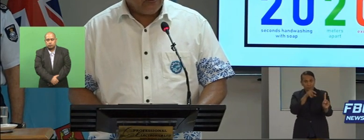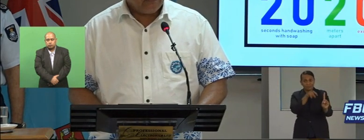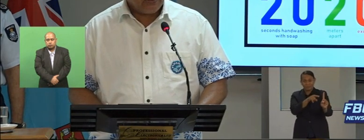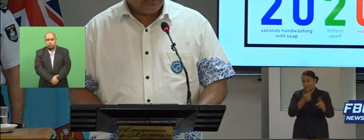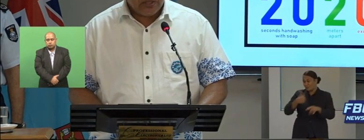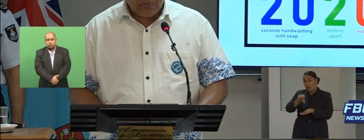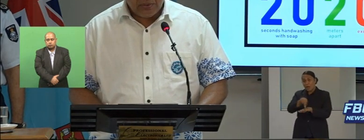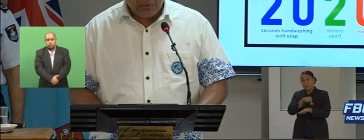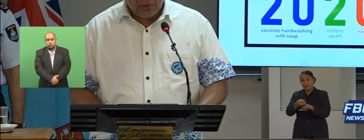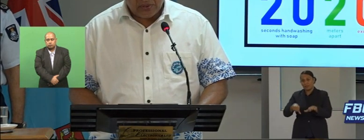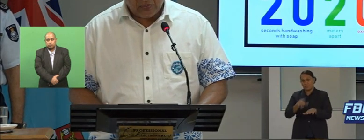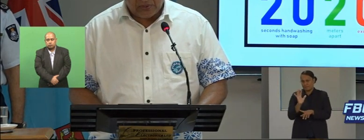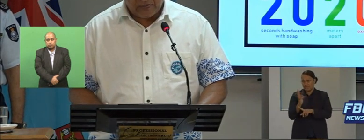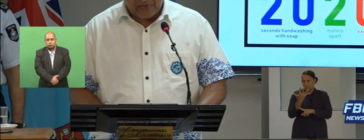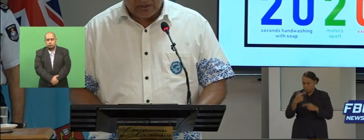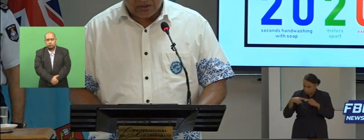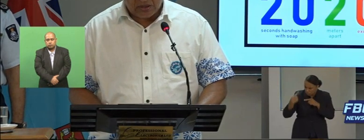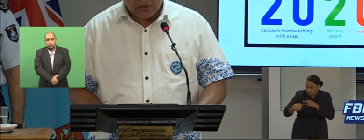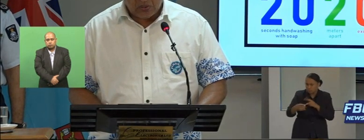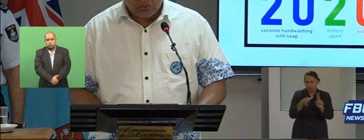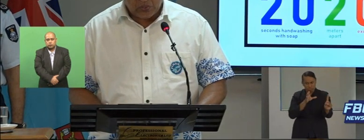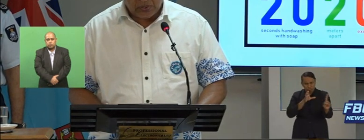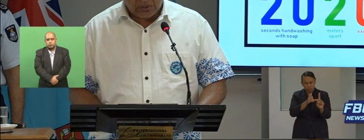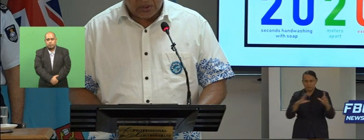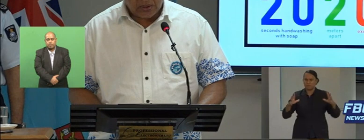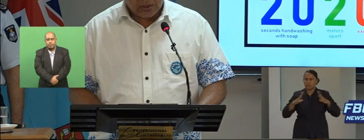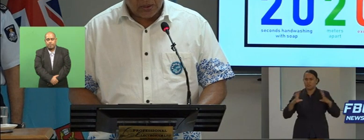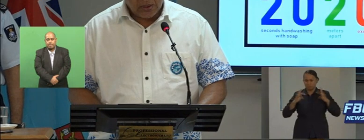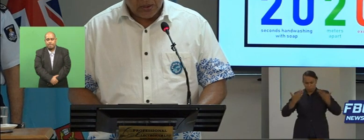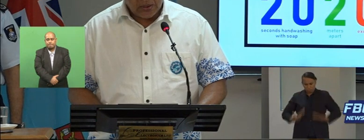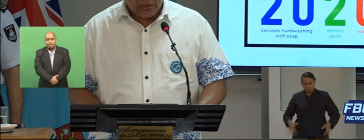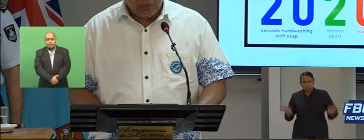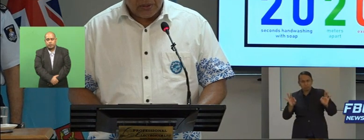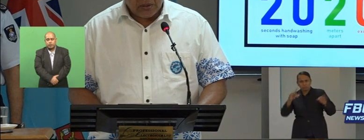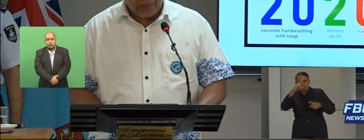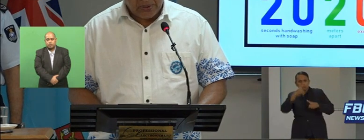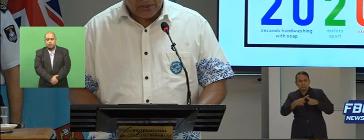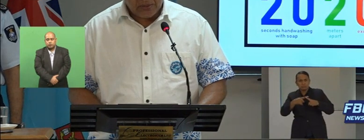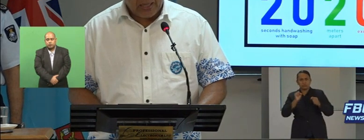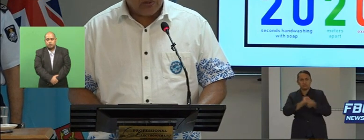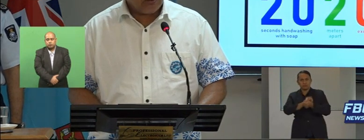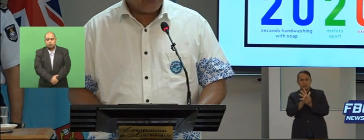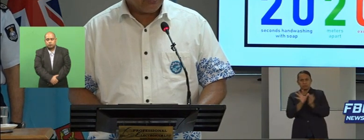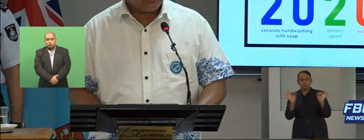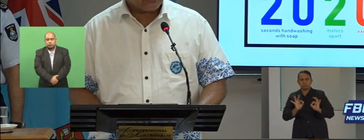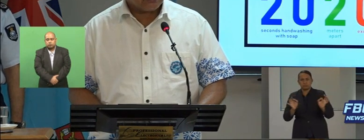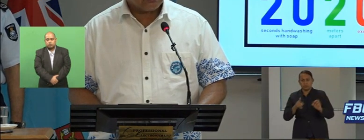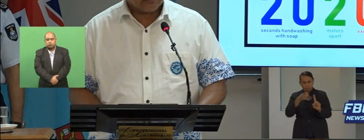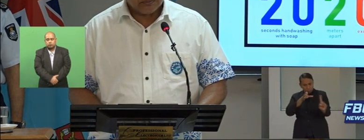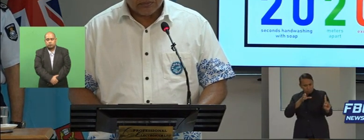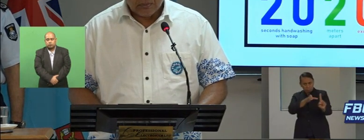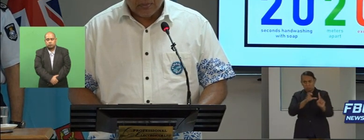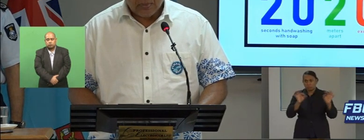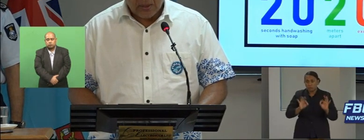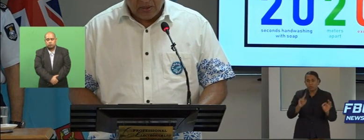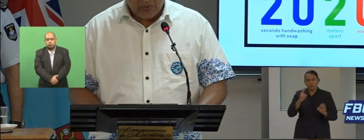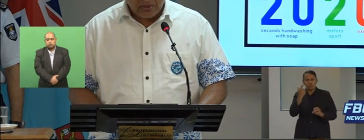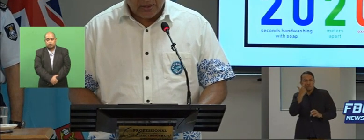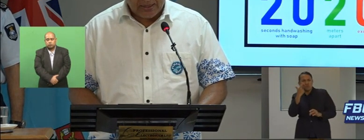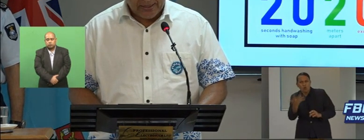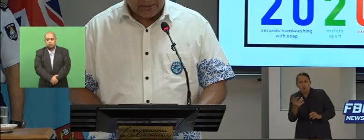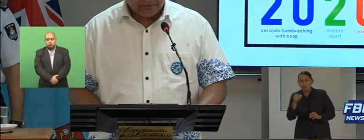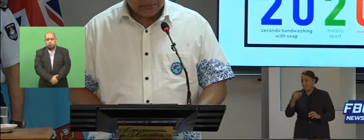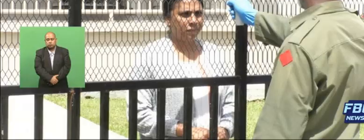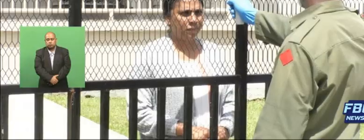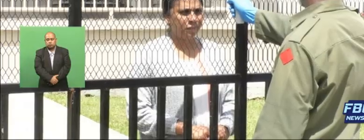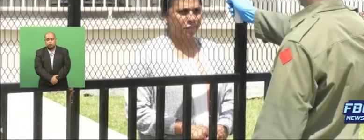Free of any symptoms throughout the virus known 2-week incubation period, by all appearances, he was in the